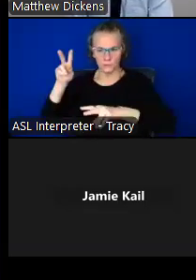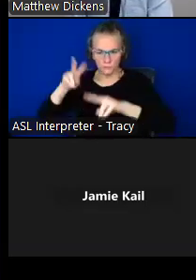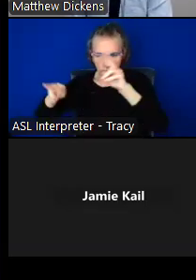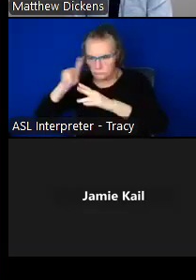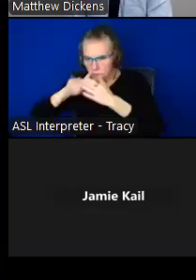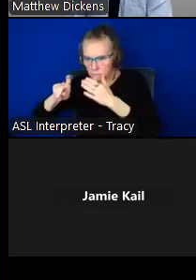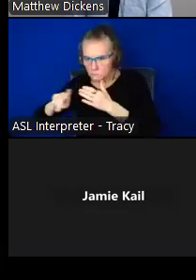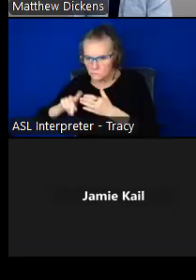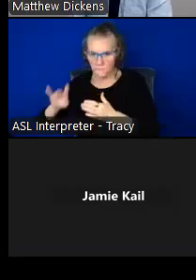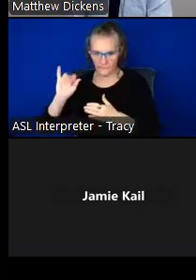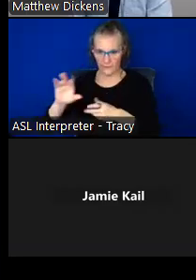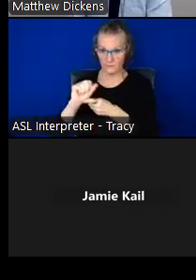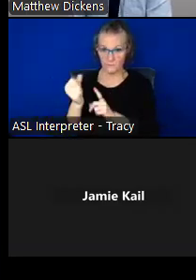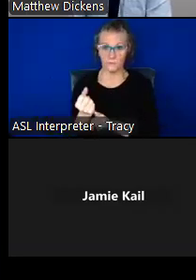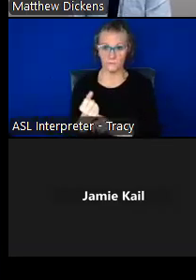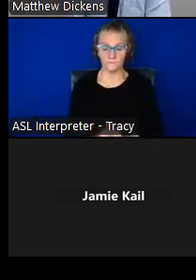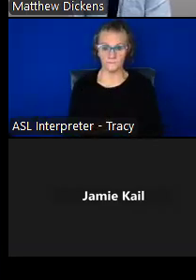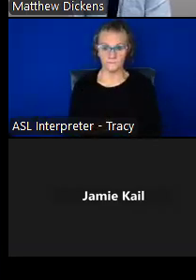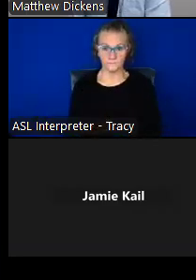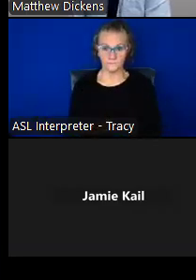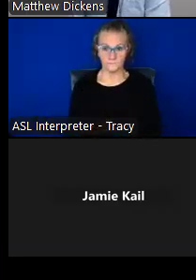can do an investigation into it.